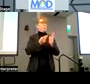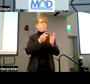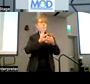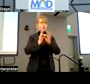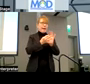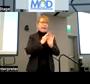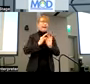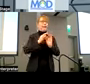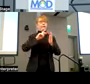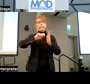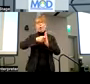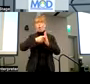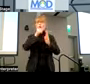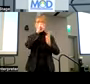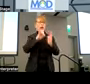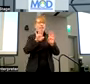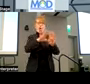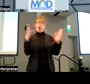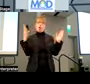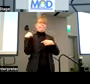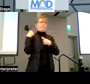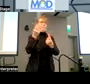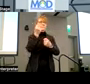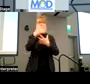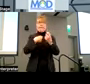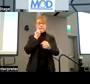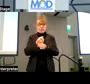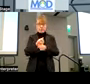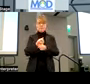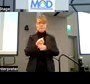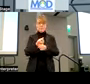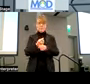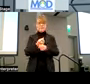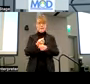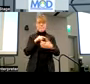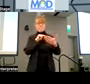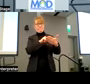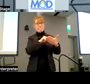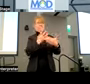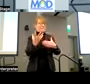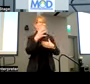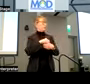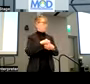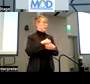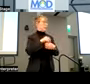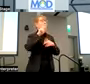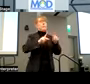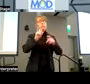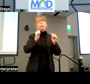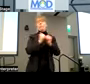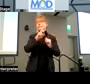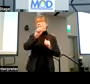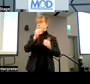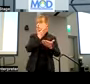it's old, looks like it hasn't been open for decades. And that's what it's like when things aren't accessible. People with disabilities are excluded.